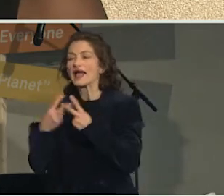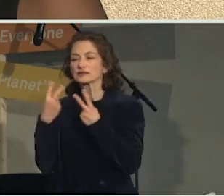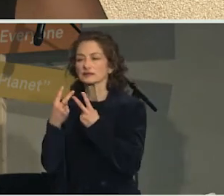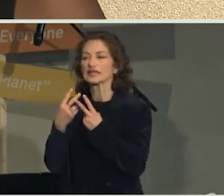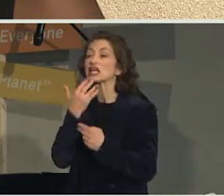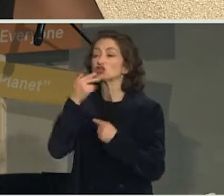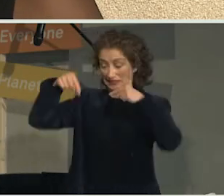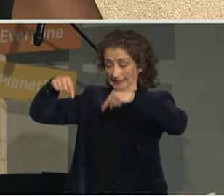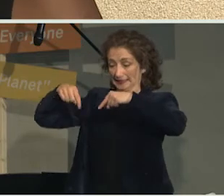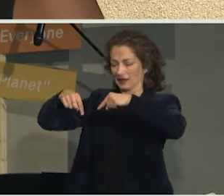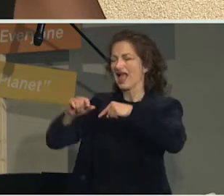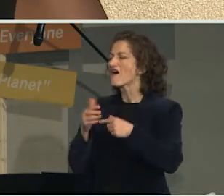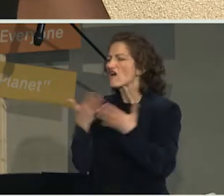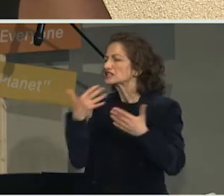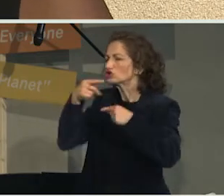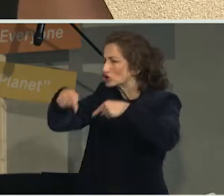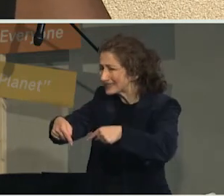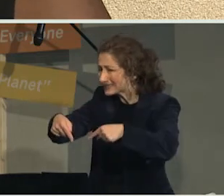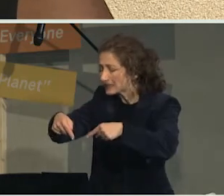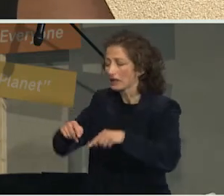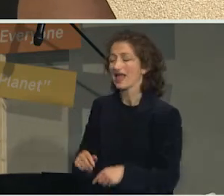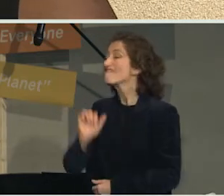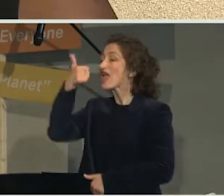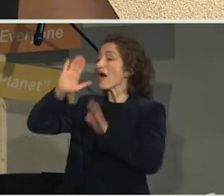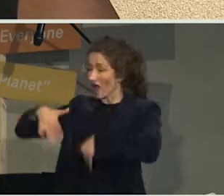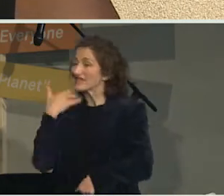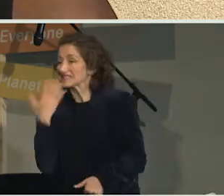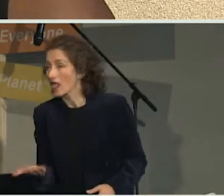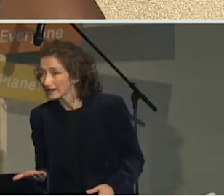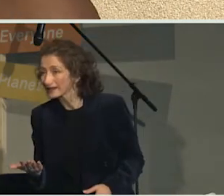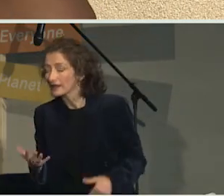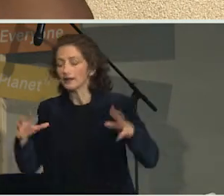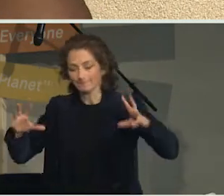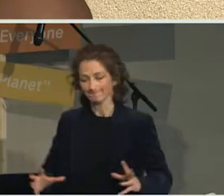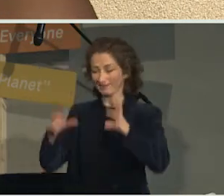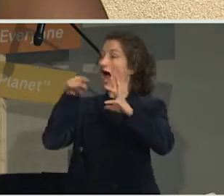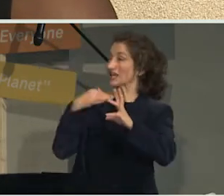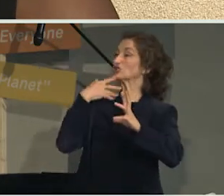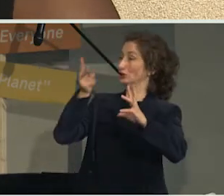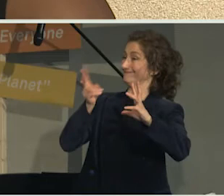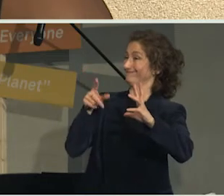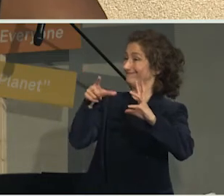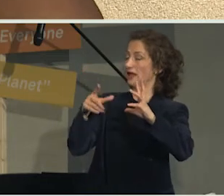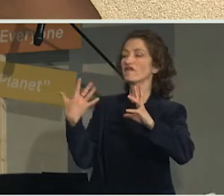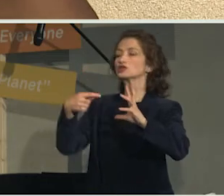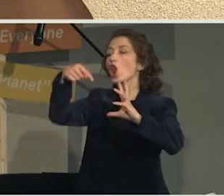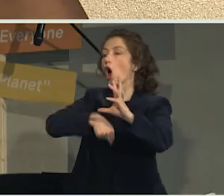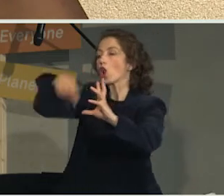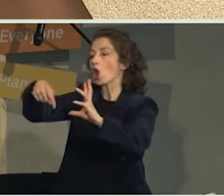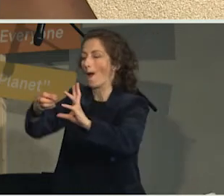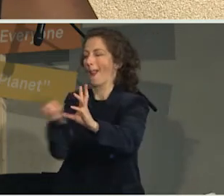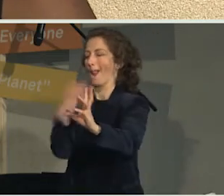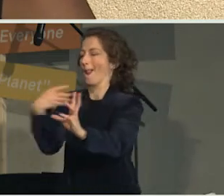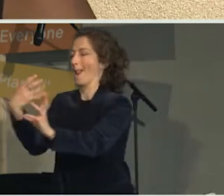to tell it? What gets elevated as truth and what gets left out? All of this shapes the way we think and talk about justice